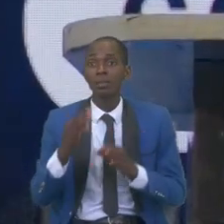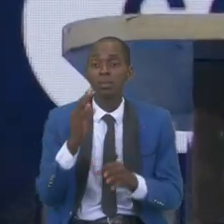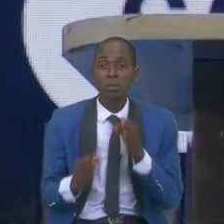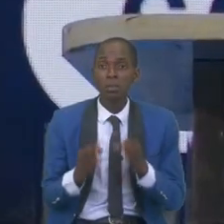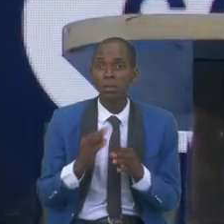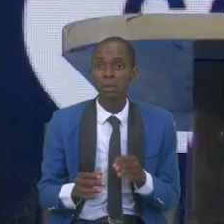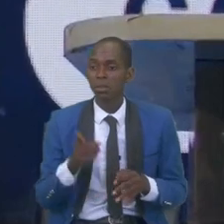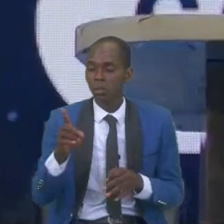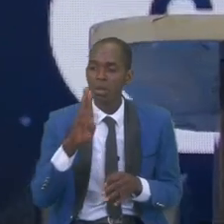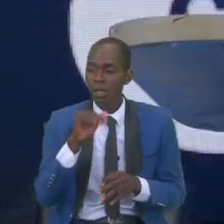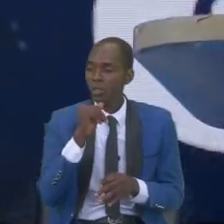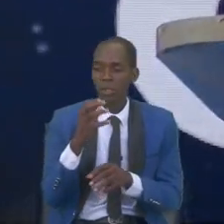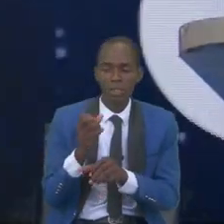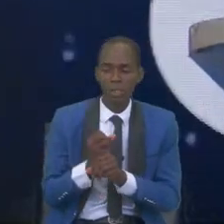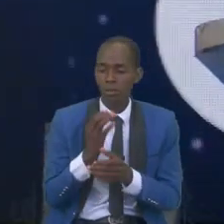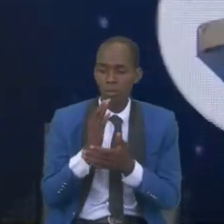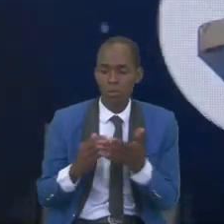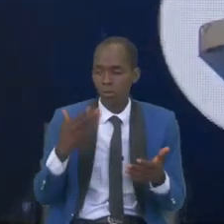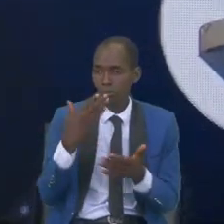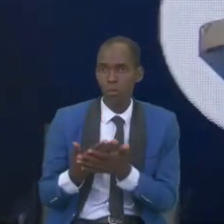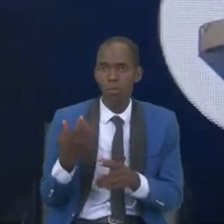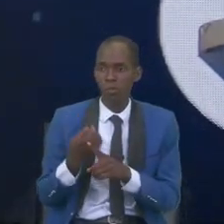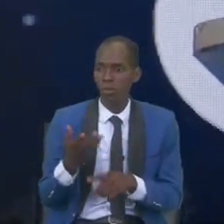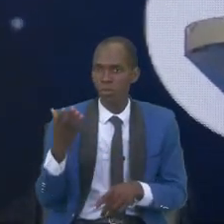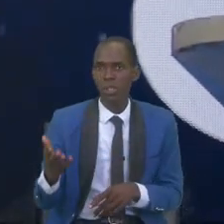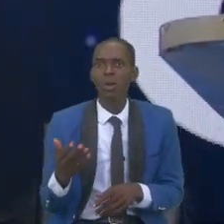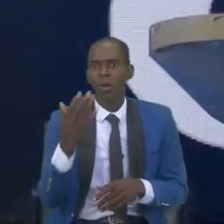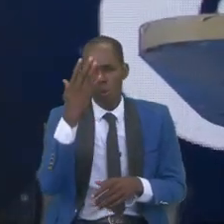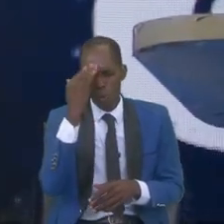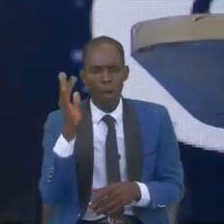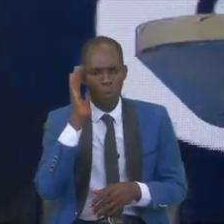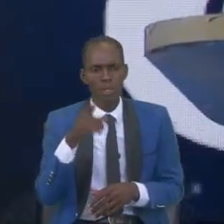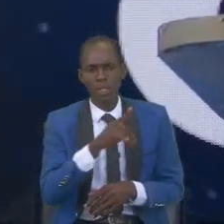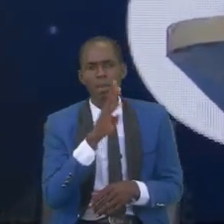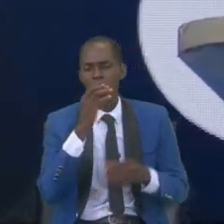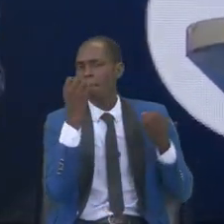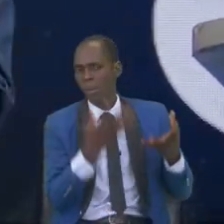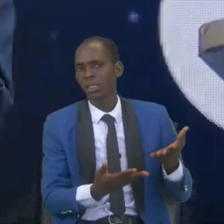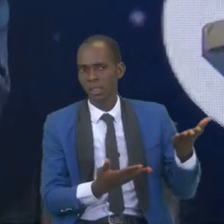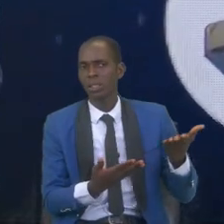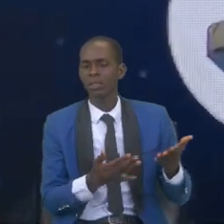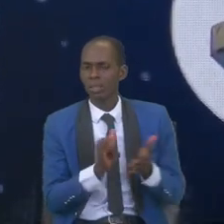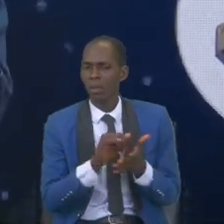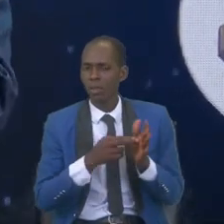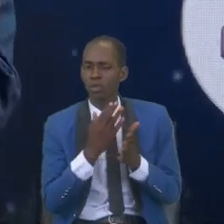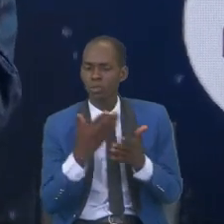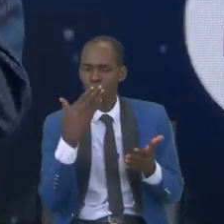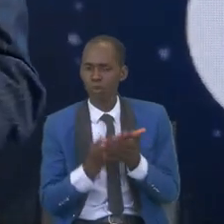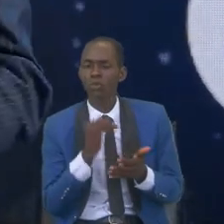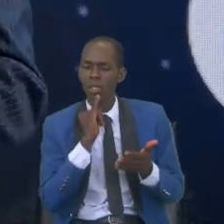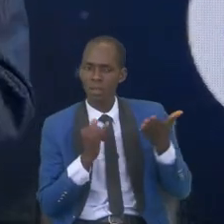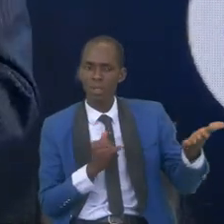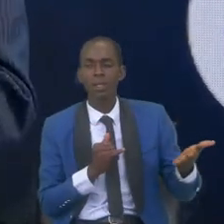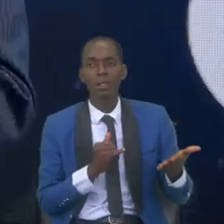getting something good out of there, how will there be so many like that? Jesus said, The people that love the